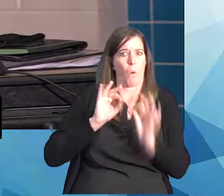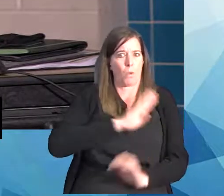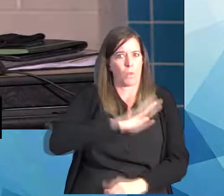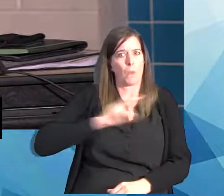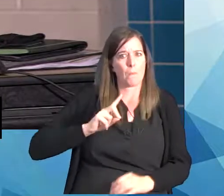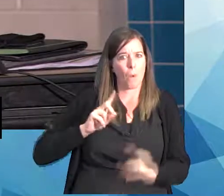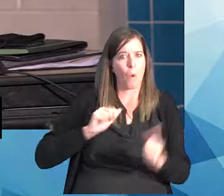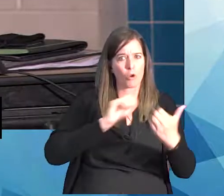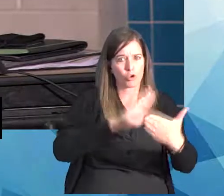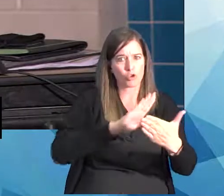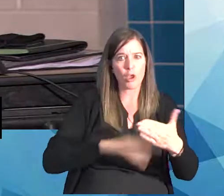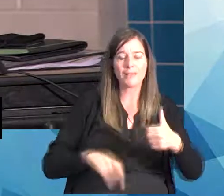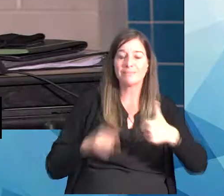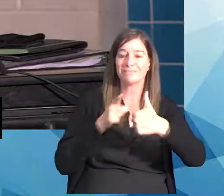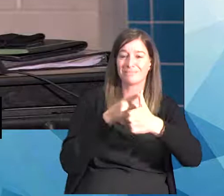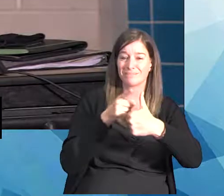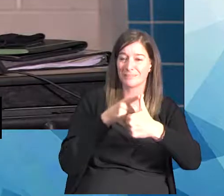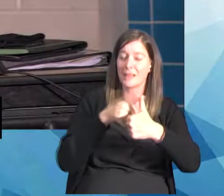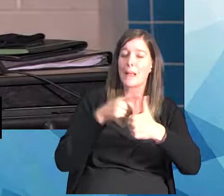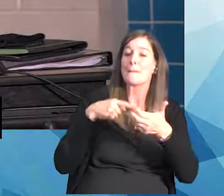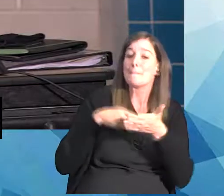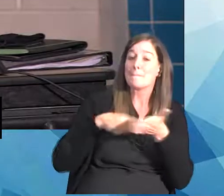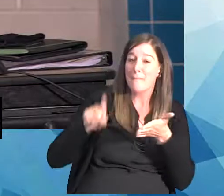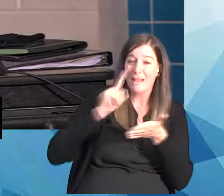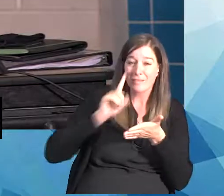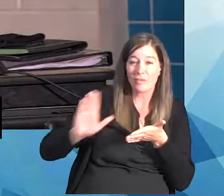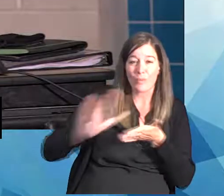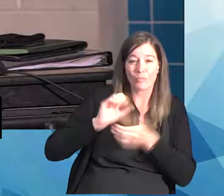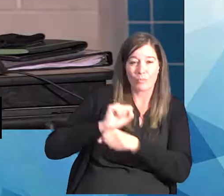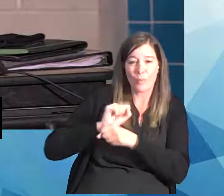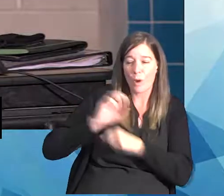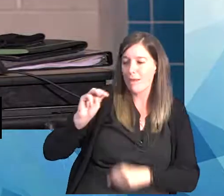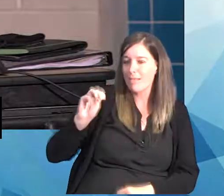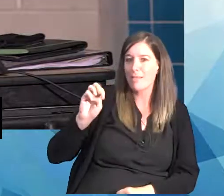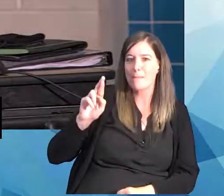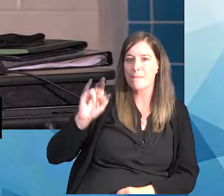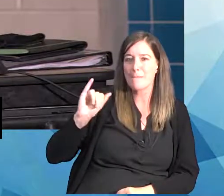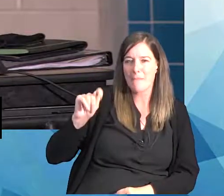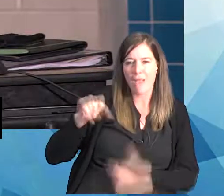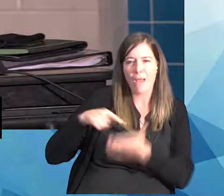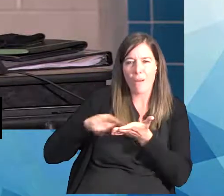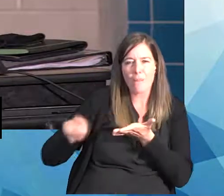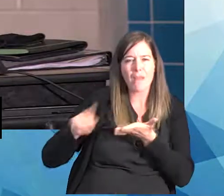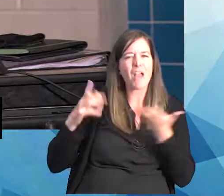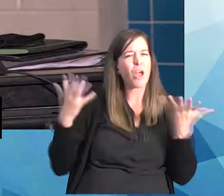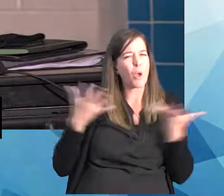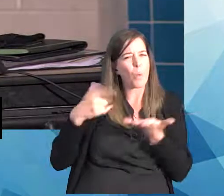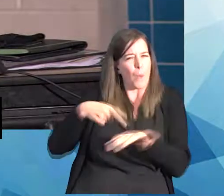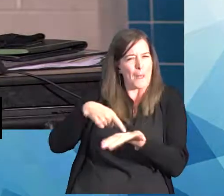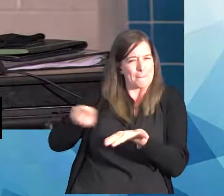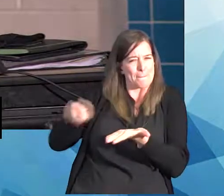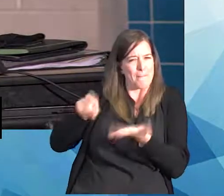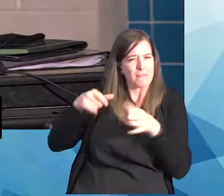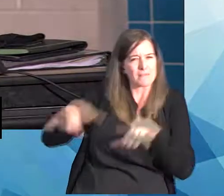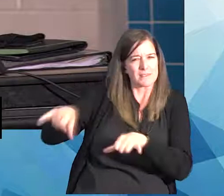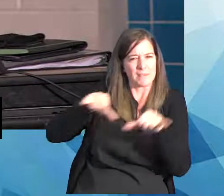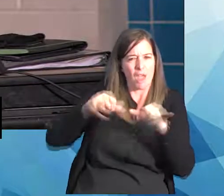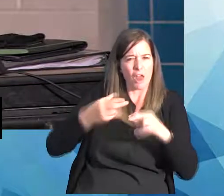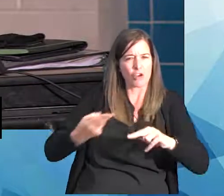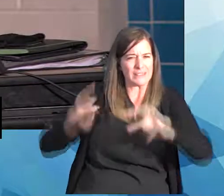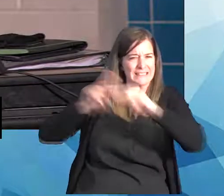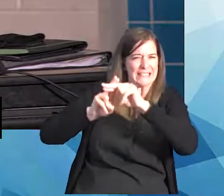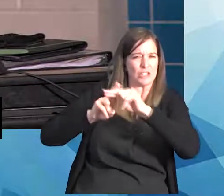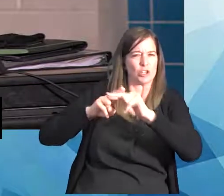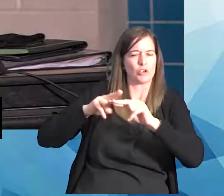1, merit pay. What merit pay standardized increases are in place for staff and faculty? Based